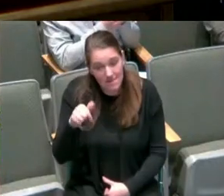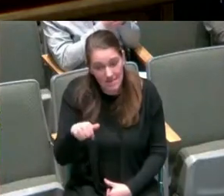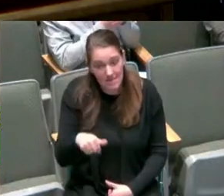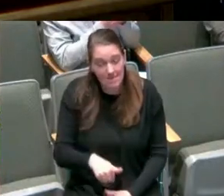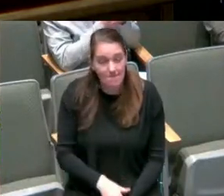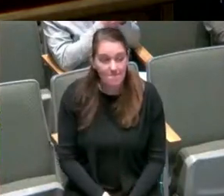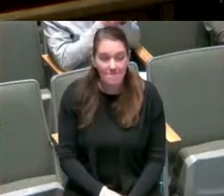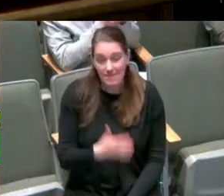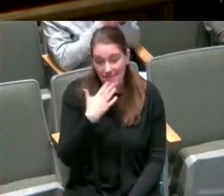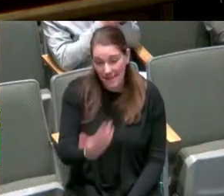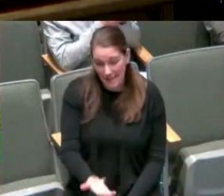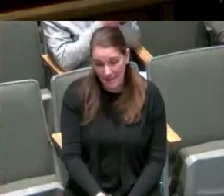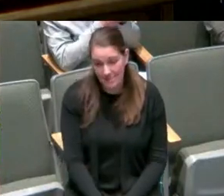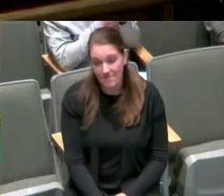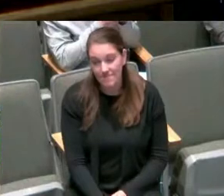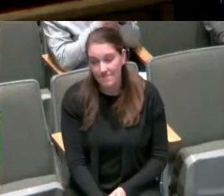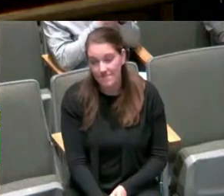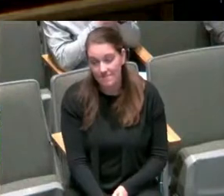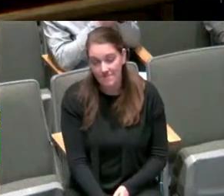thank you